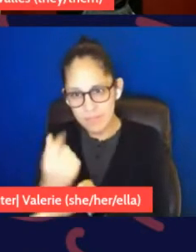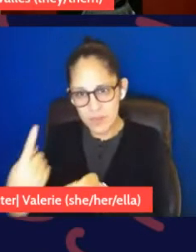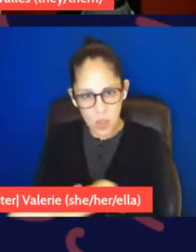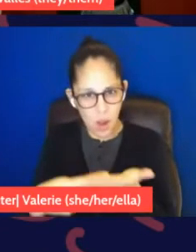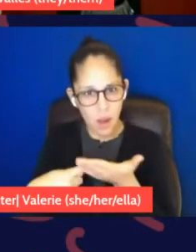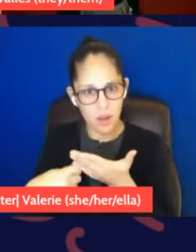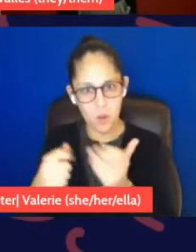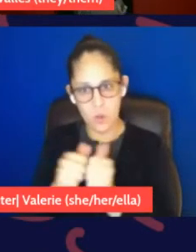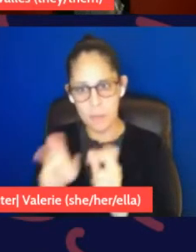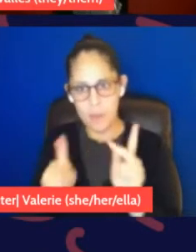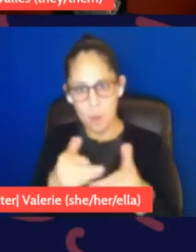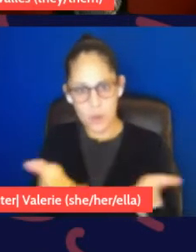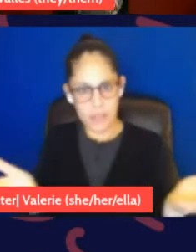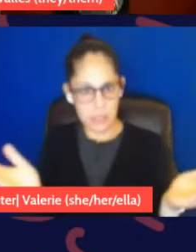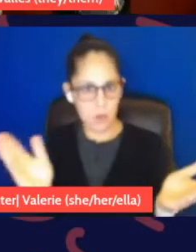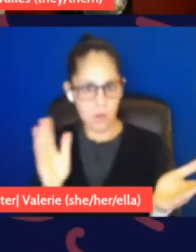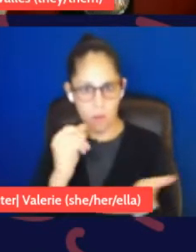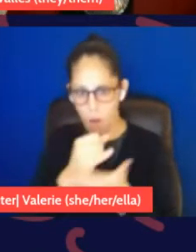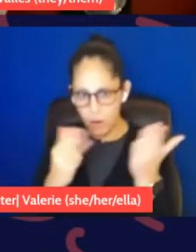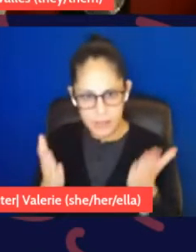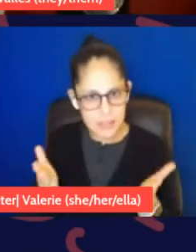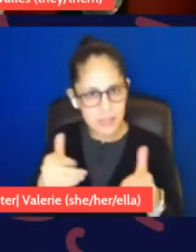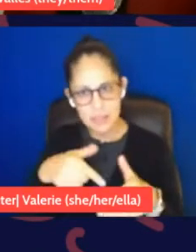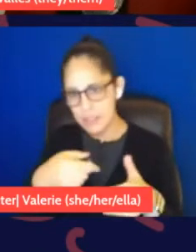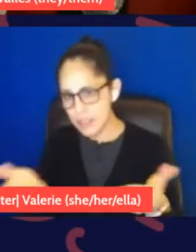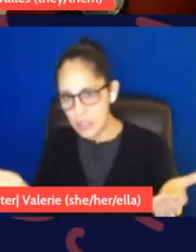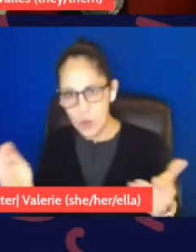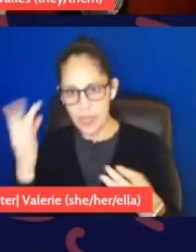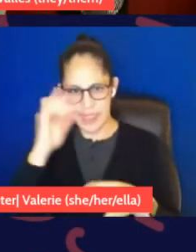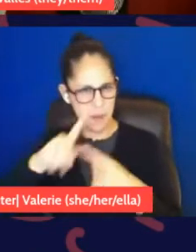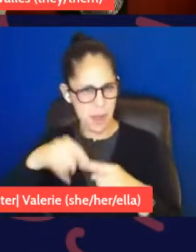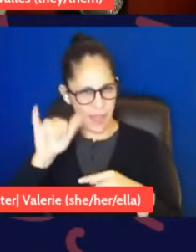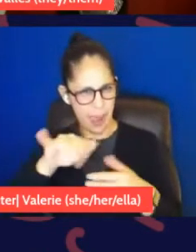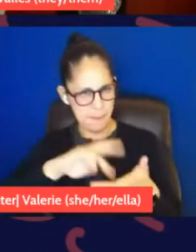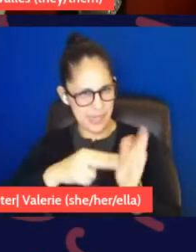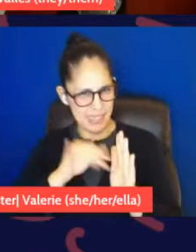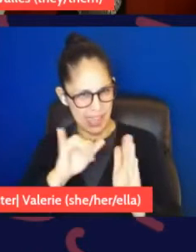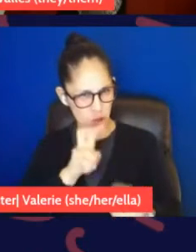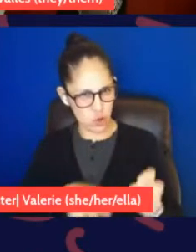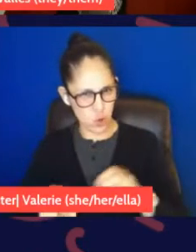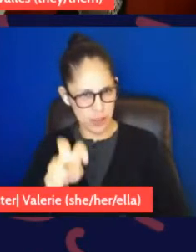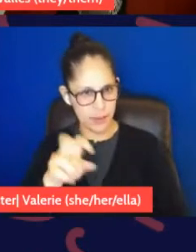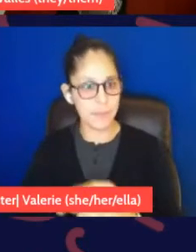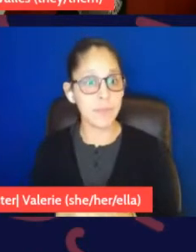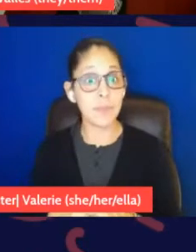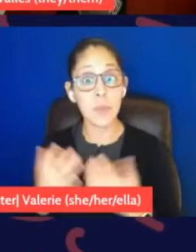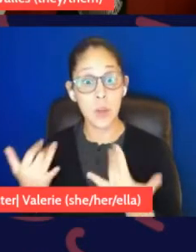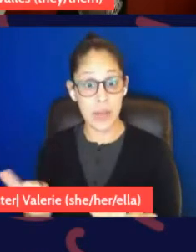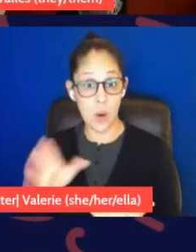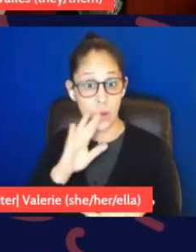means today. Great, thank you. I'll hand it over to